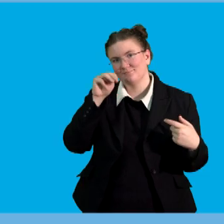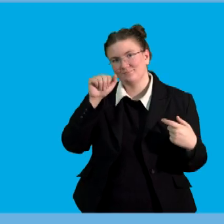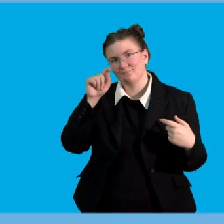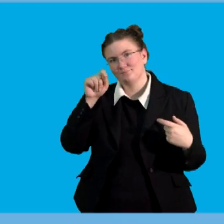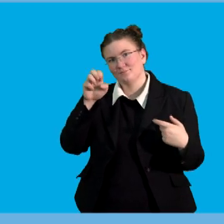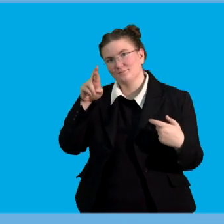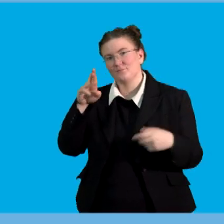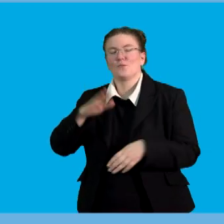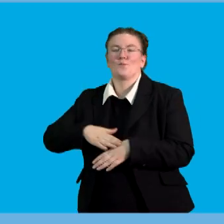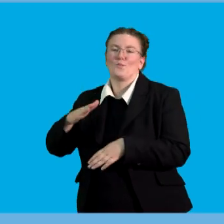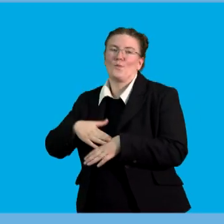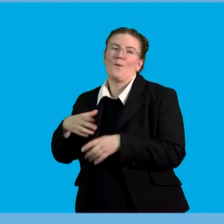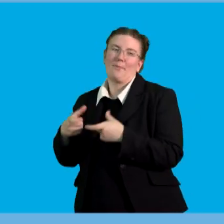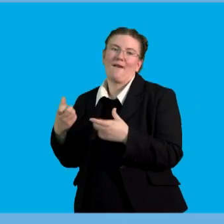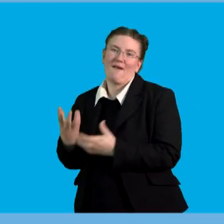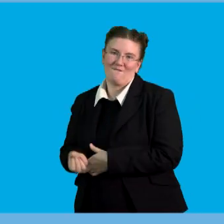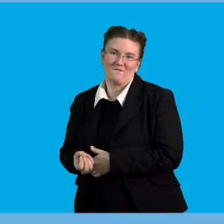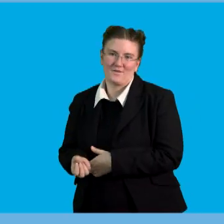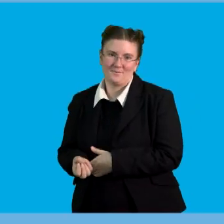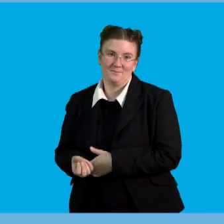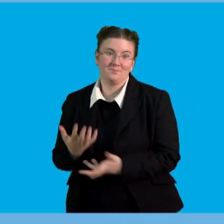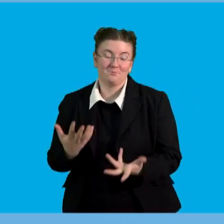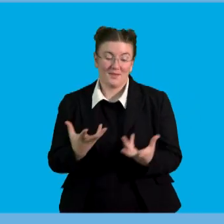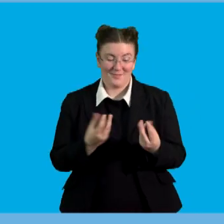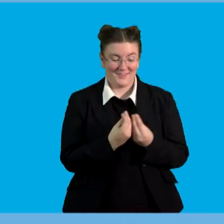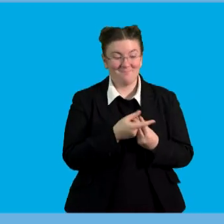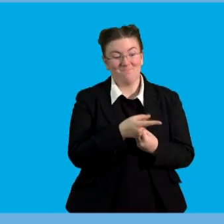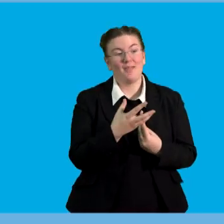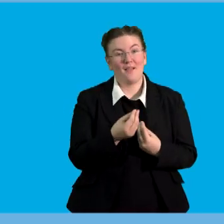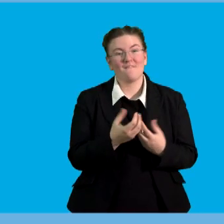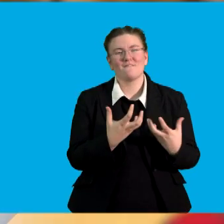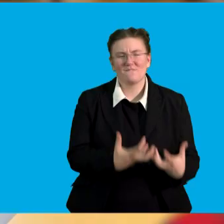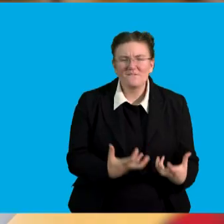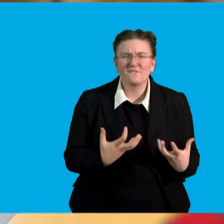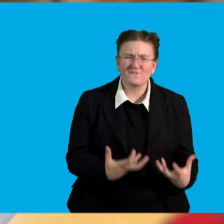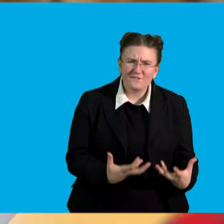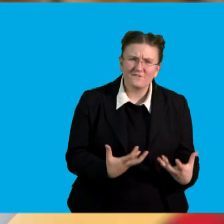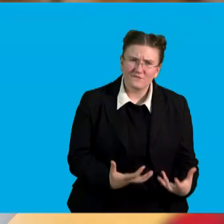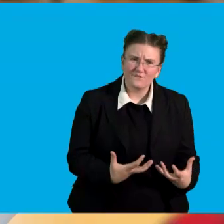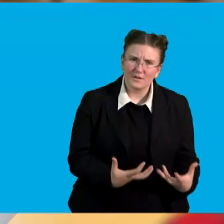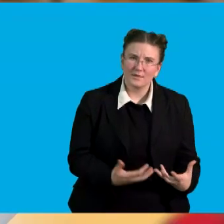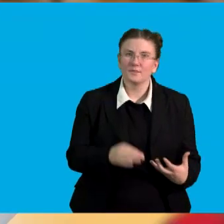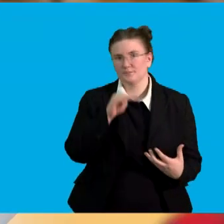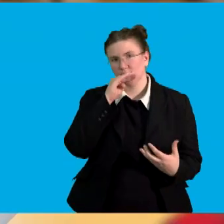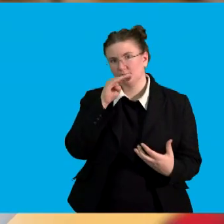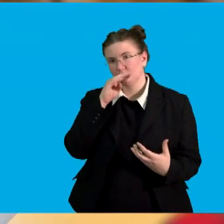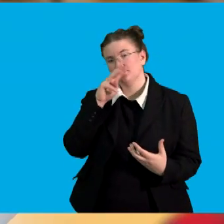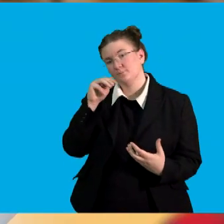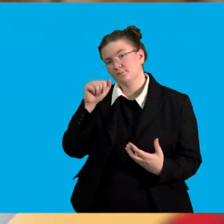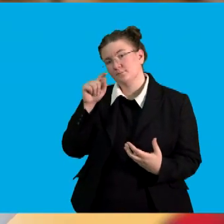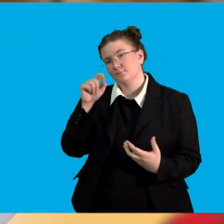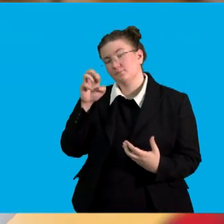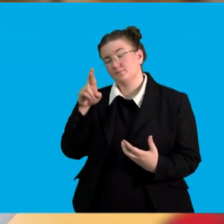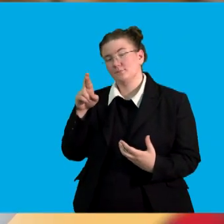more matter it contains. So if a substance has a greater mass, it means it contains a lot of matter.